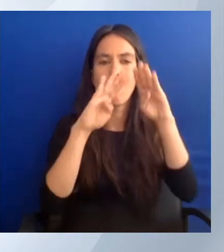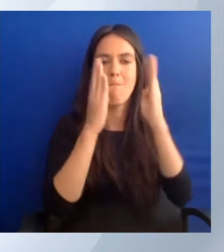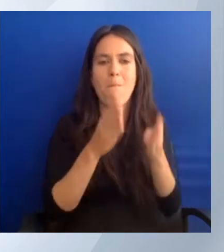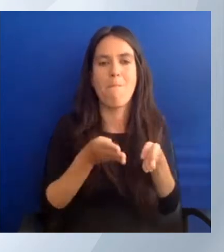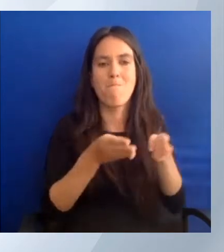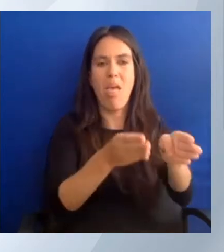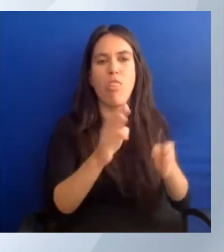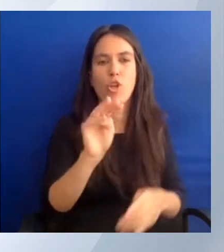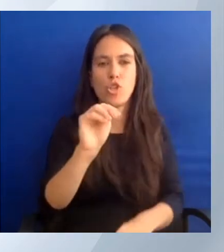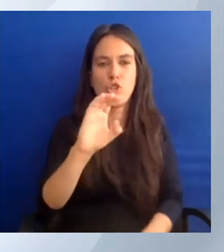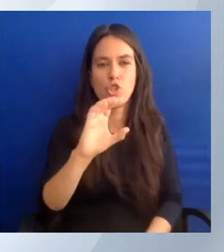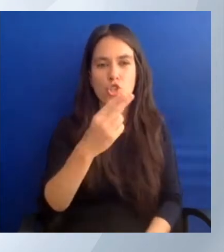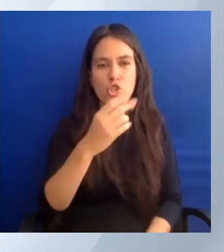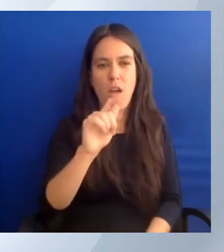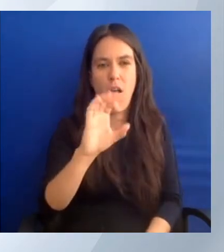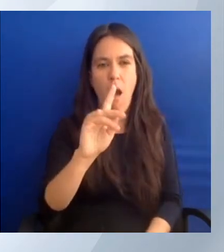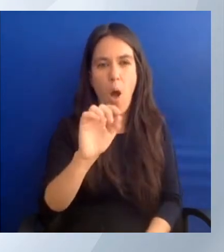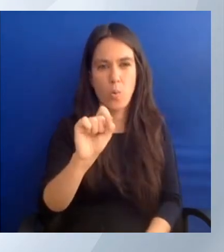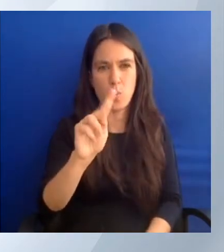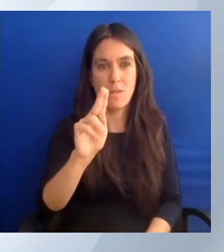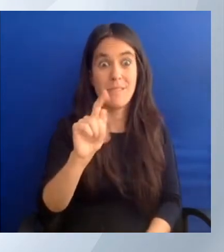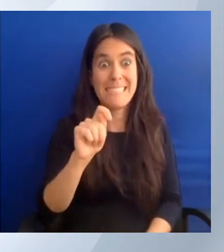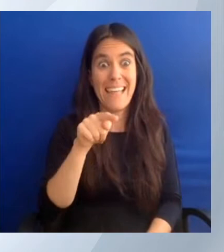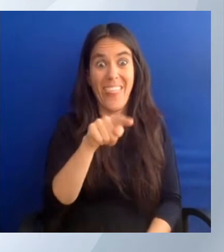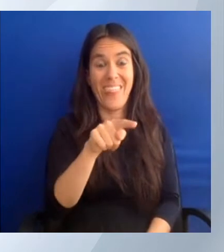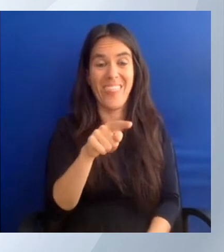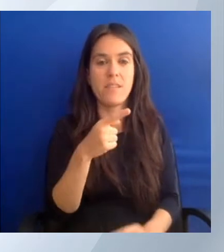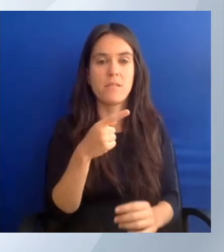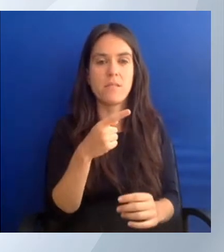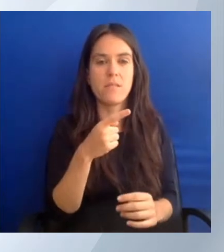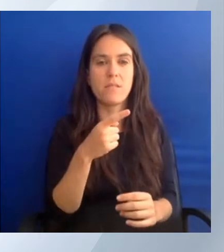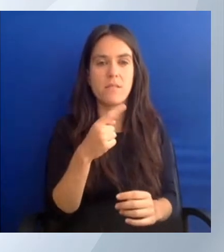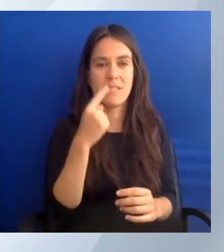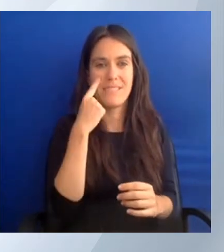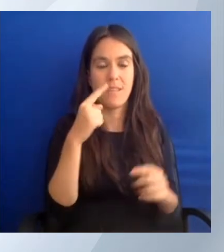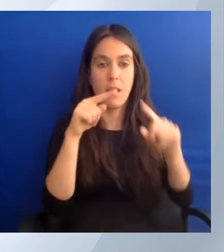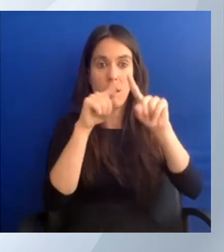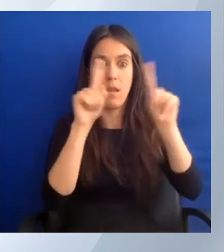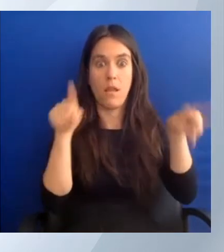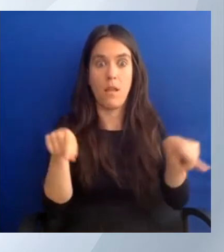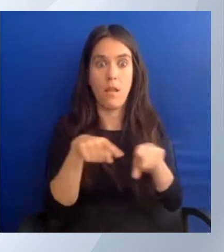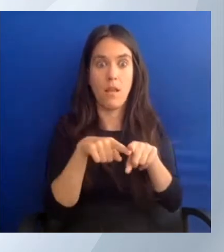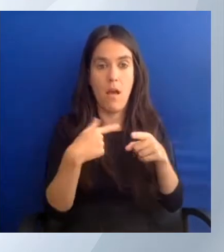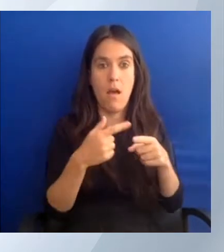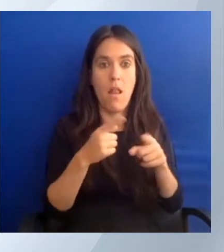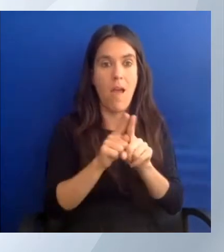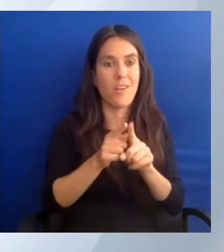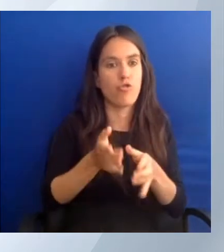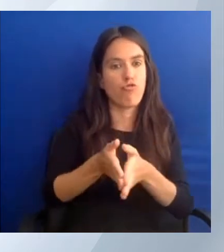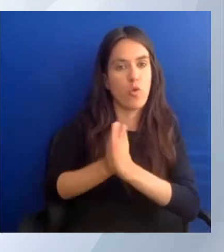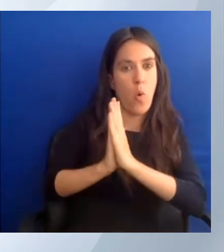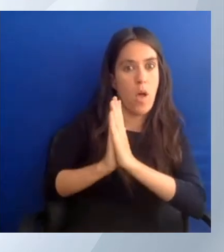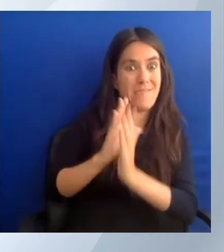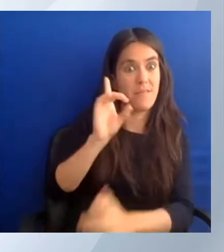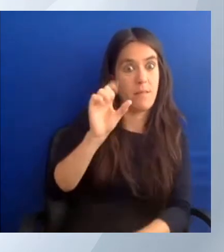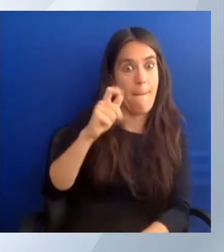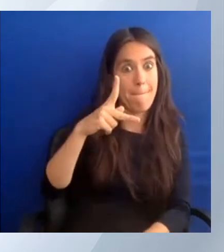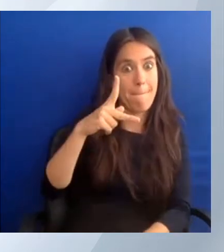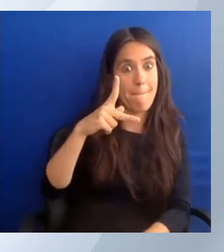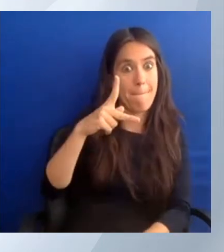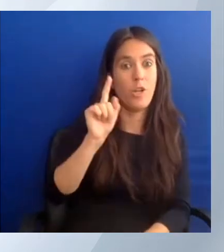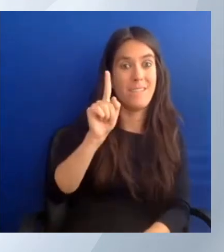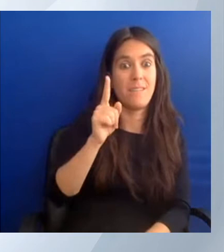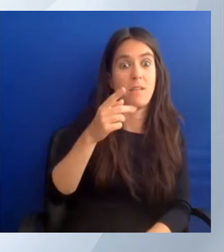on this card service. This front end will make a request to its Dapr sidecar, which will speak to the